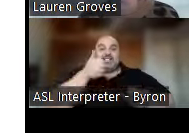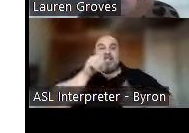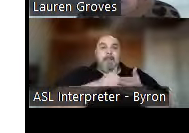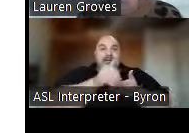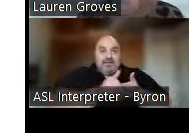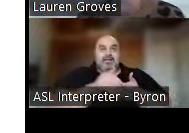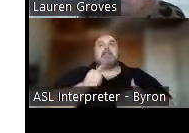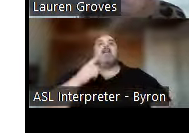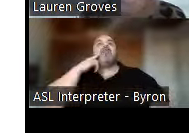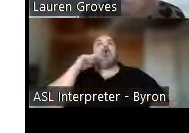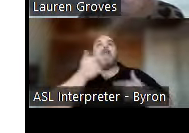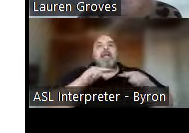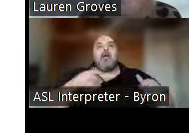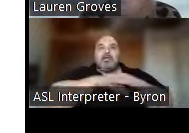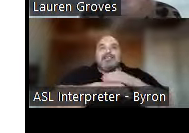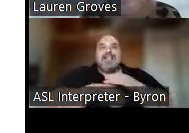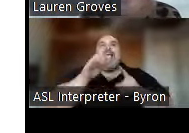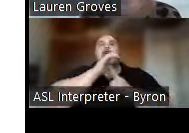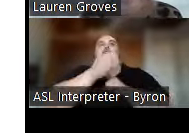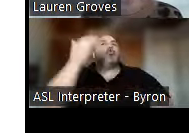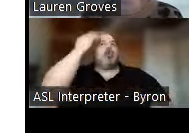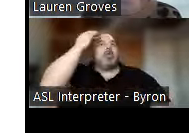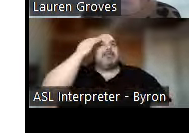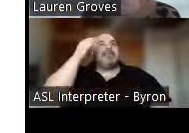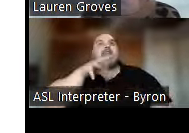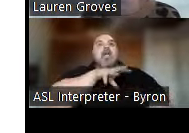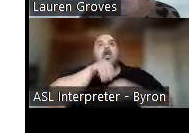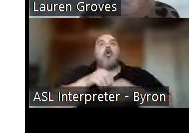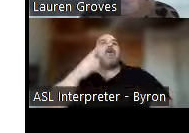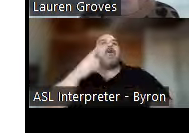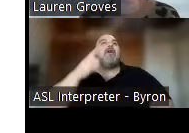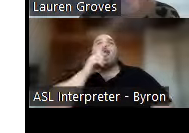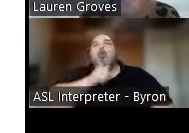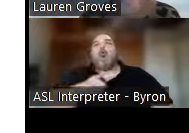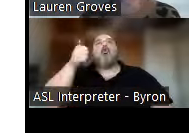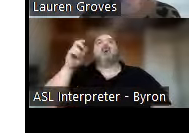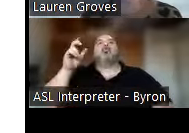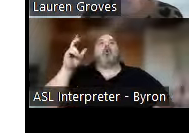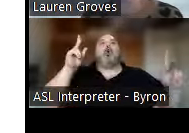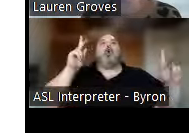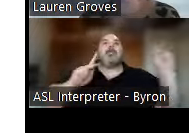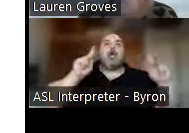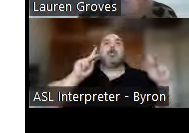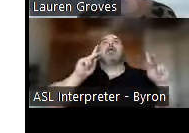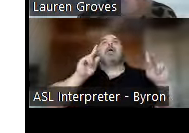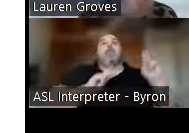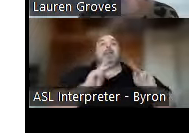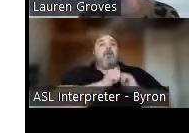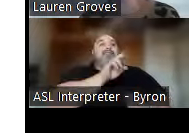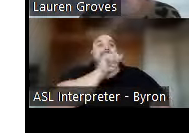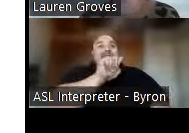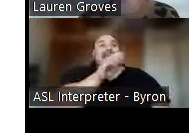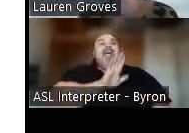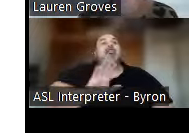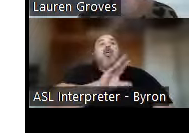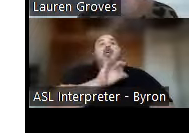funds for language access and cultural competency. And this includes for older adults, those with disabilities and family members. And